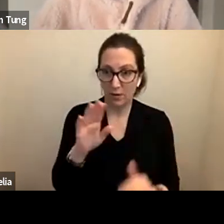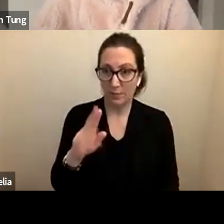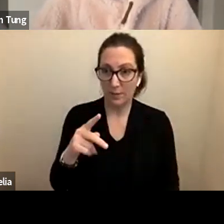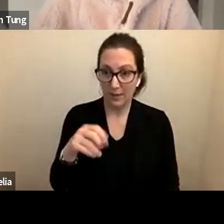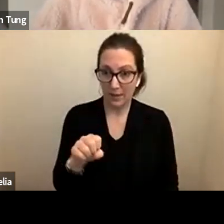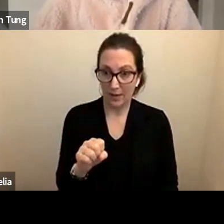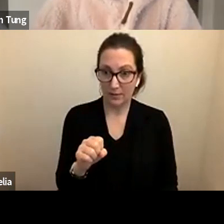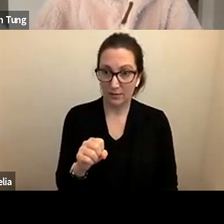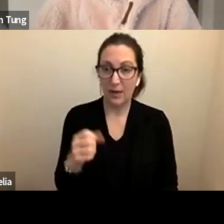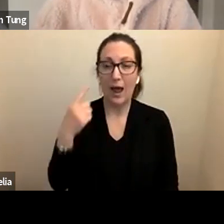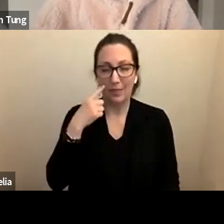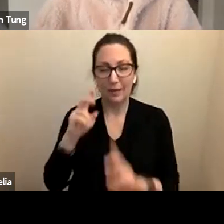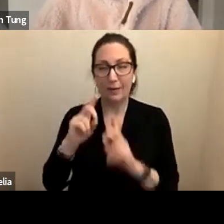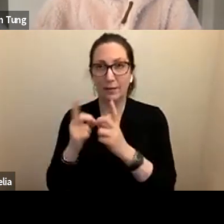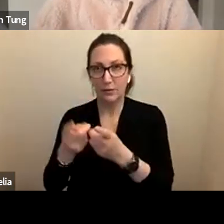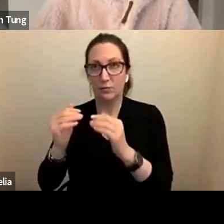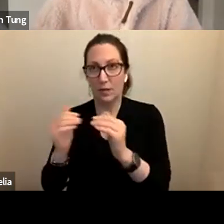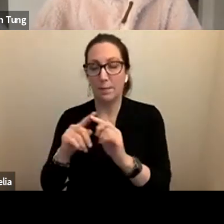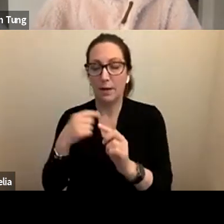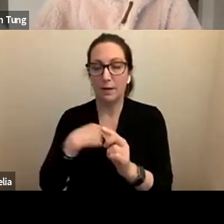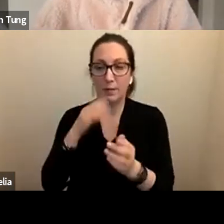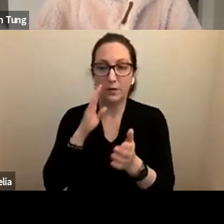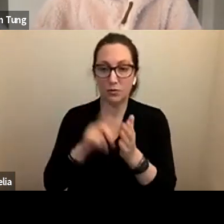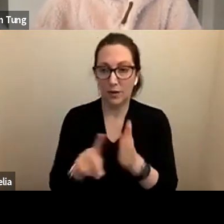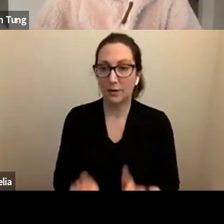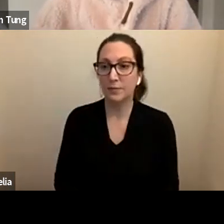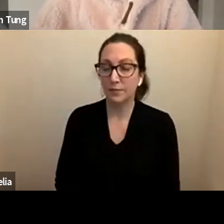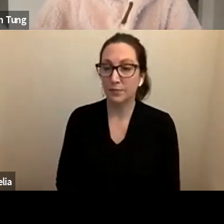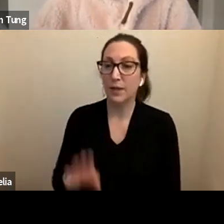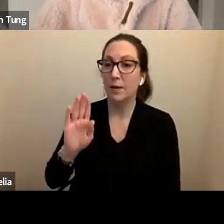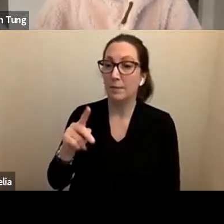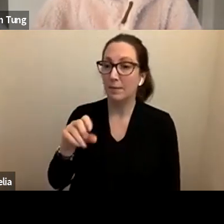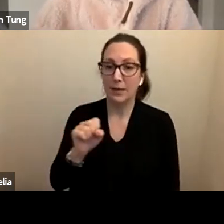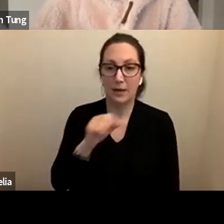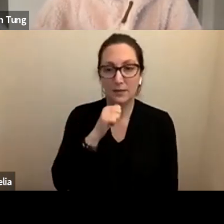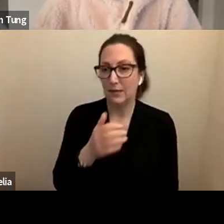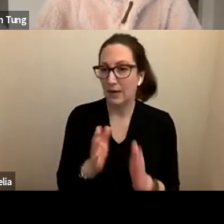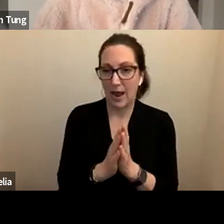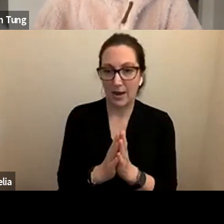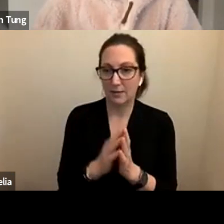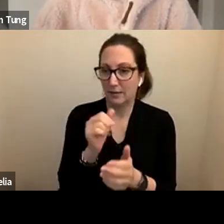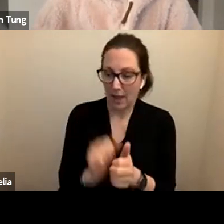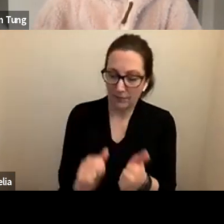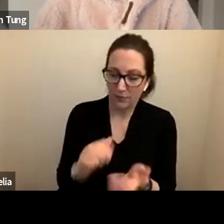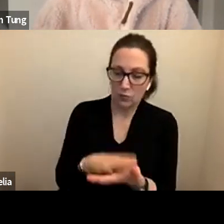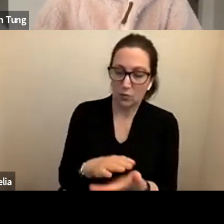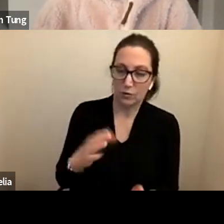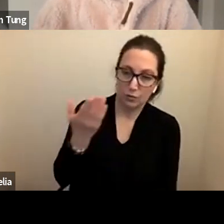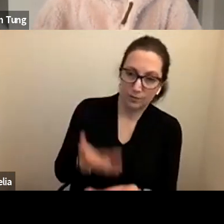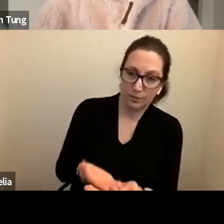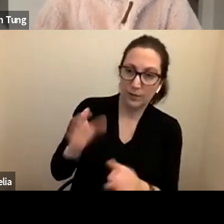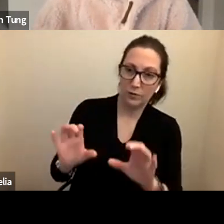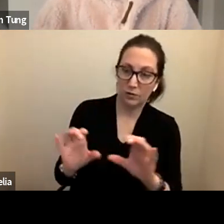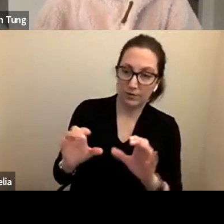said the district level, but I will check that. Okay, yep. And BPS did not ask every school to certify grades, no.